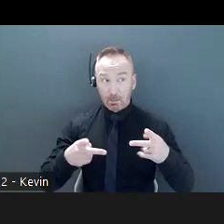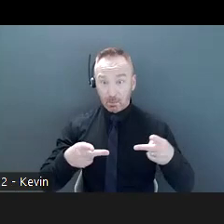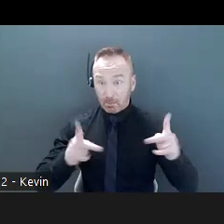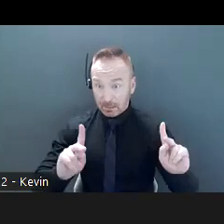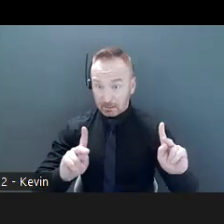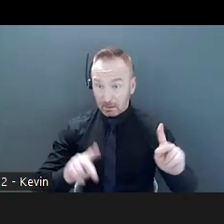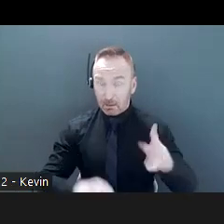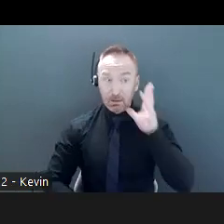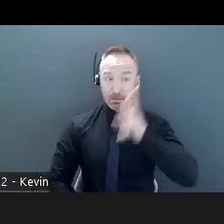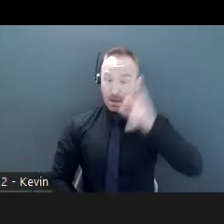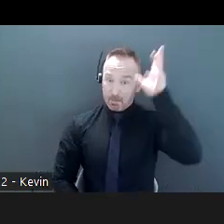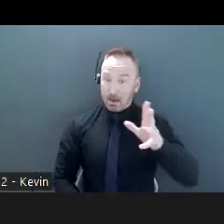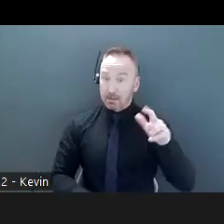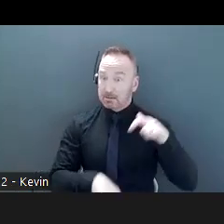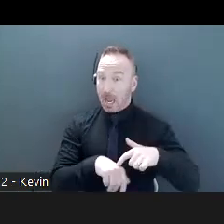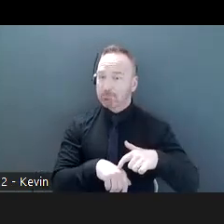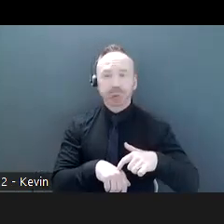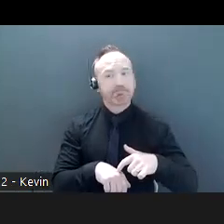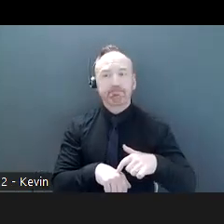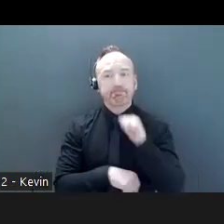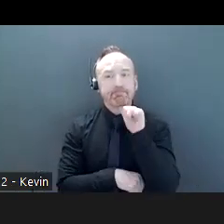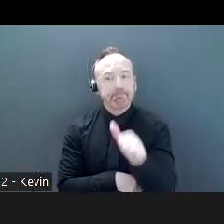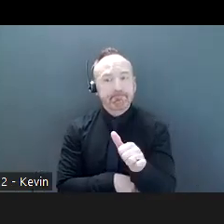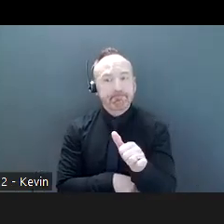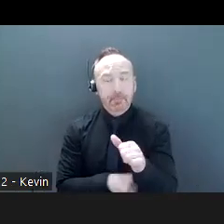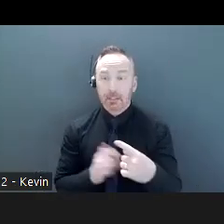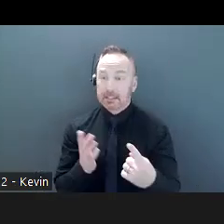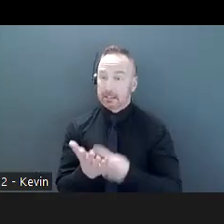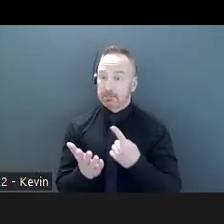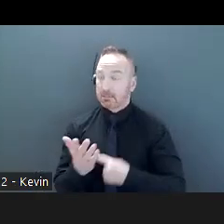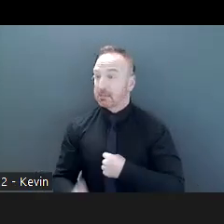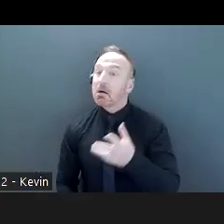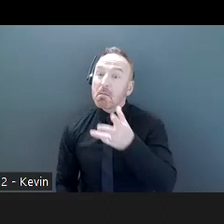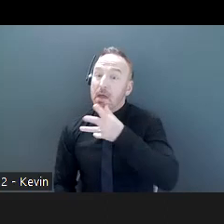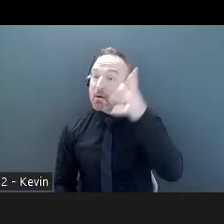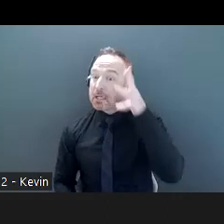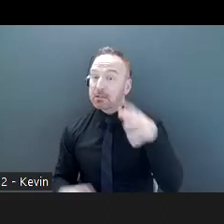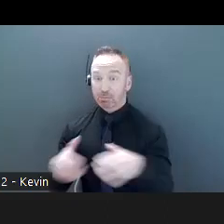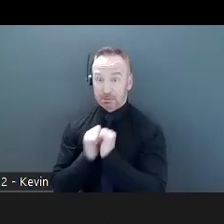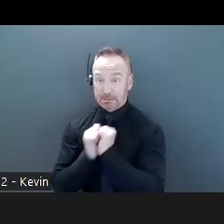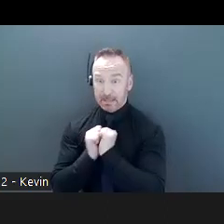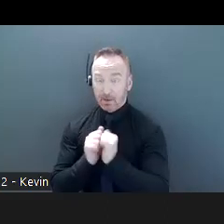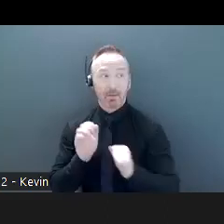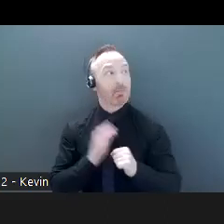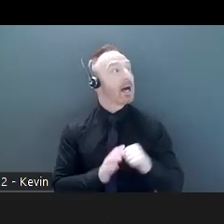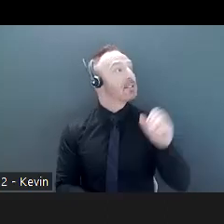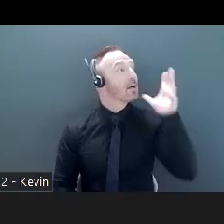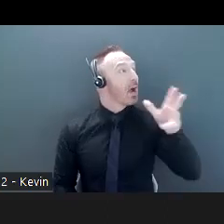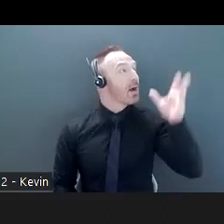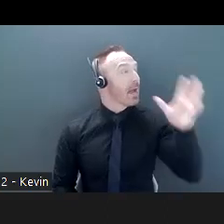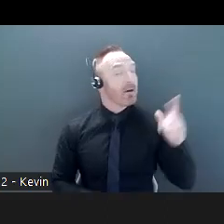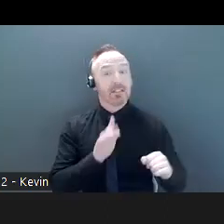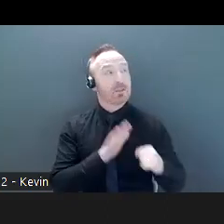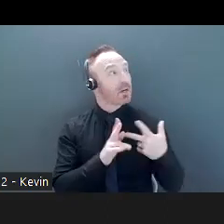We have situations, like I talked about, where the parents are together and refuse contact. There's also the situation in divorced